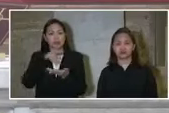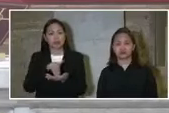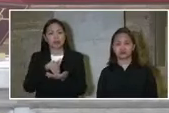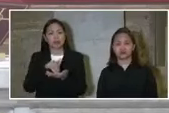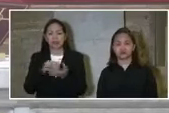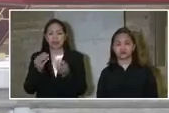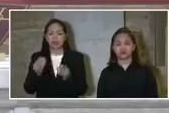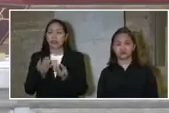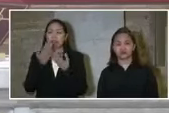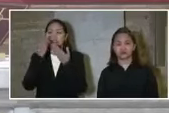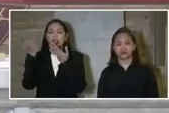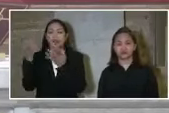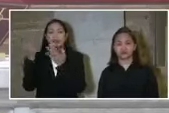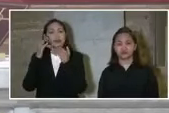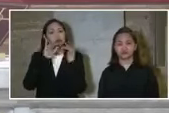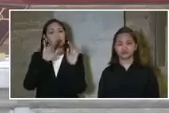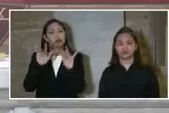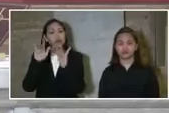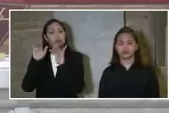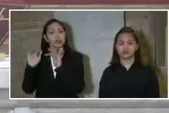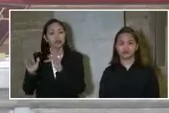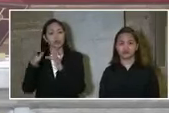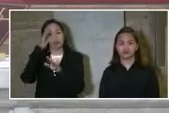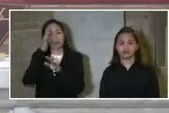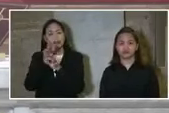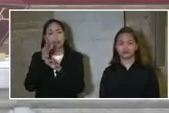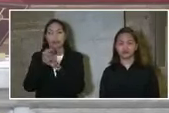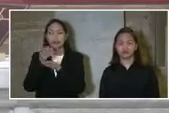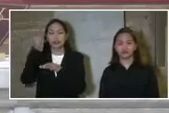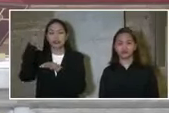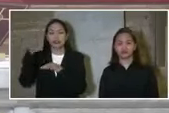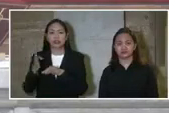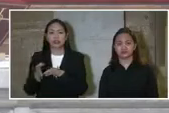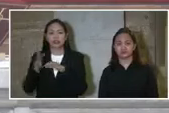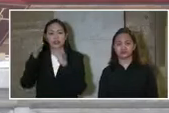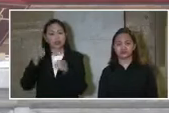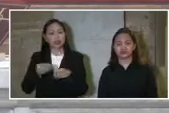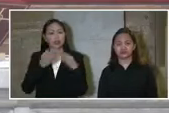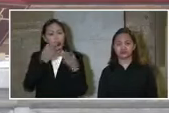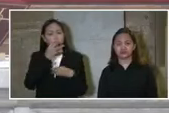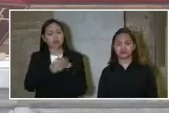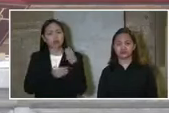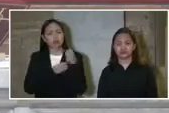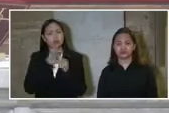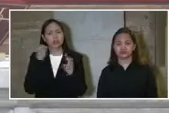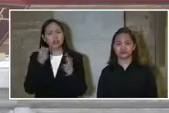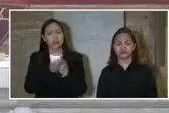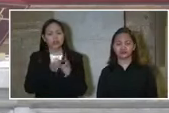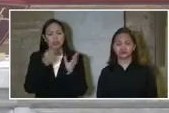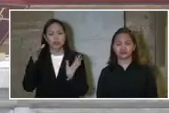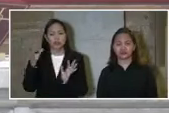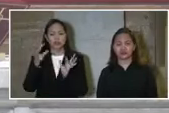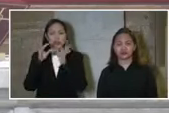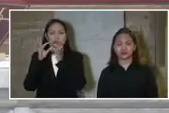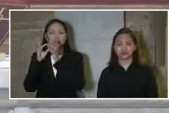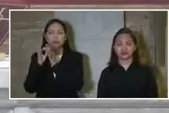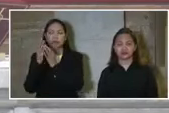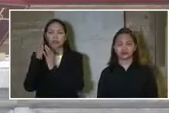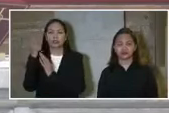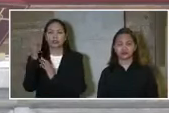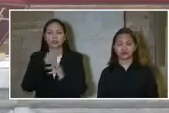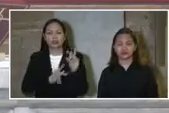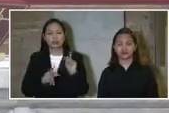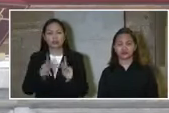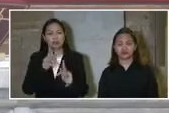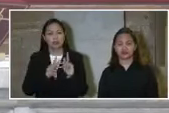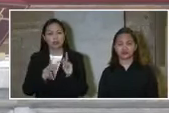our faithful and merciful God, the sacrificial victim who reconciles to you the human race.